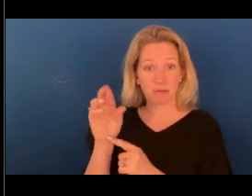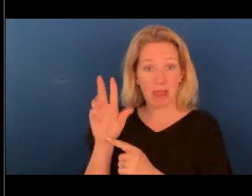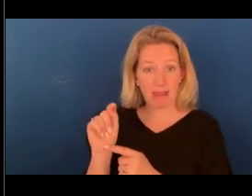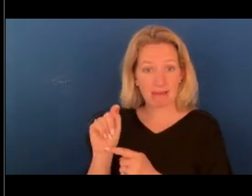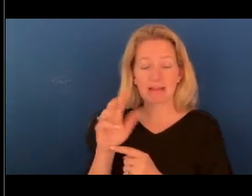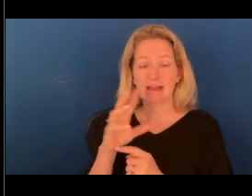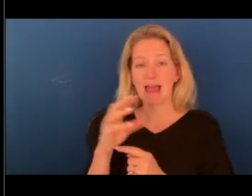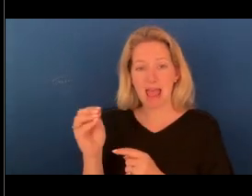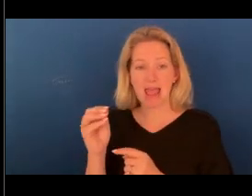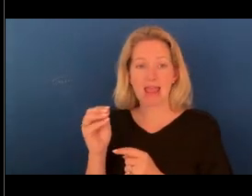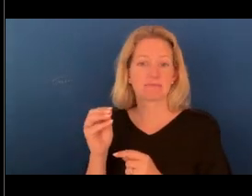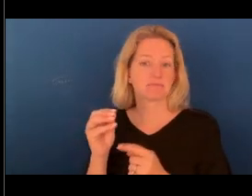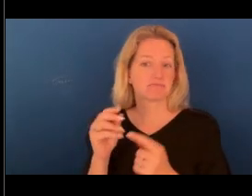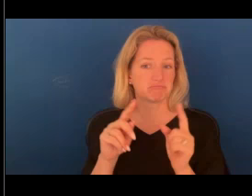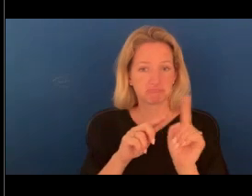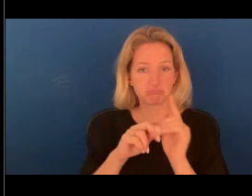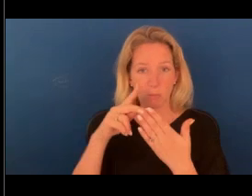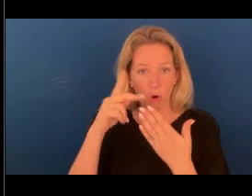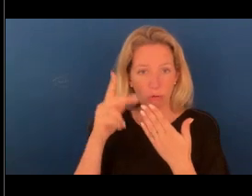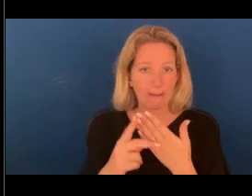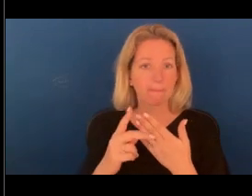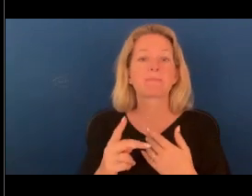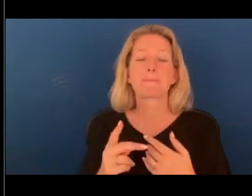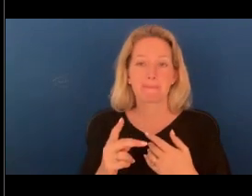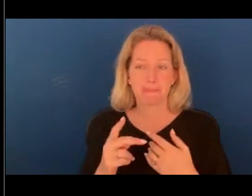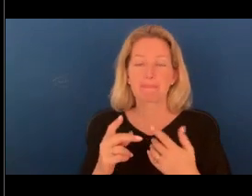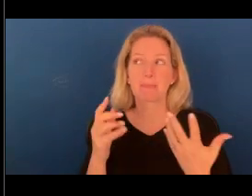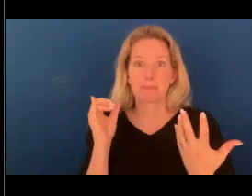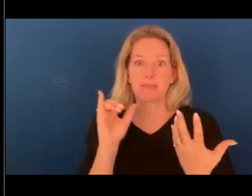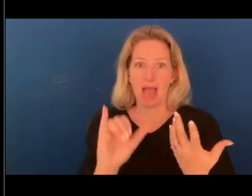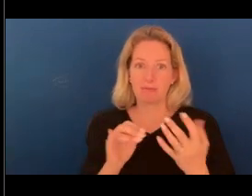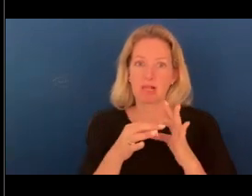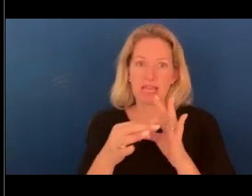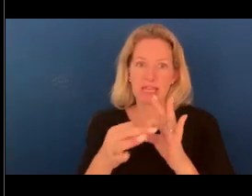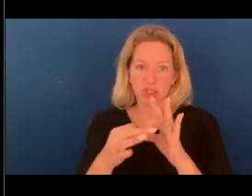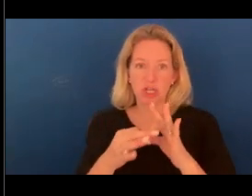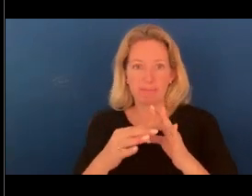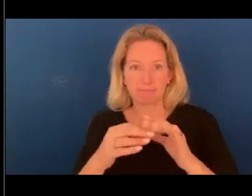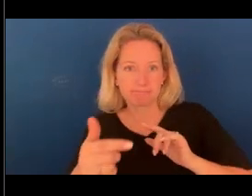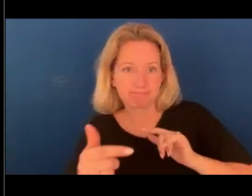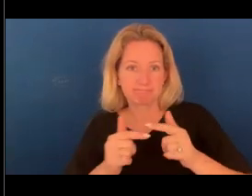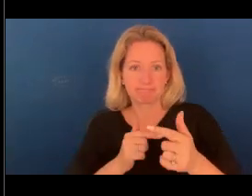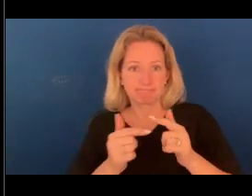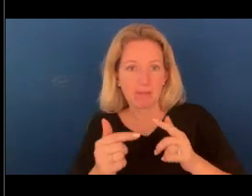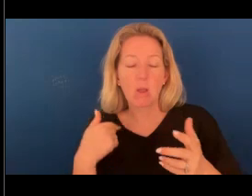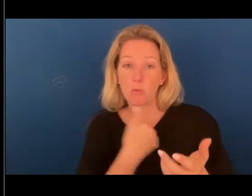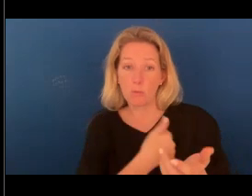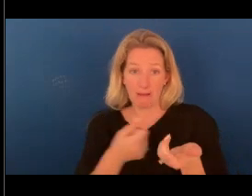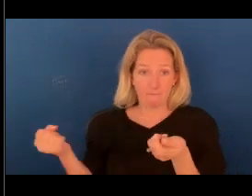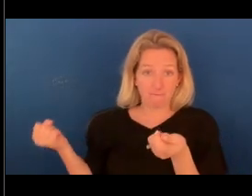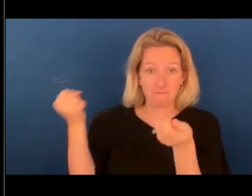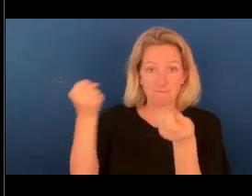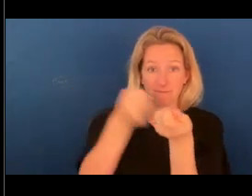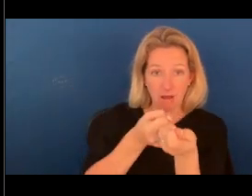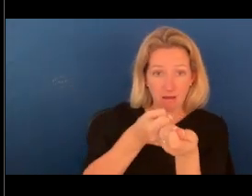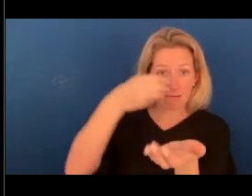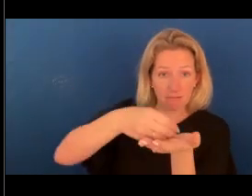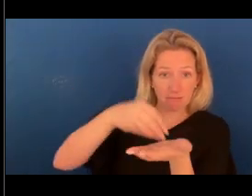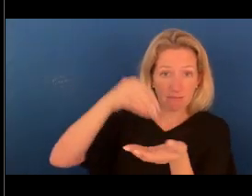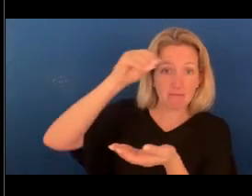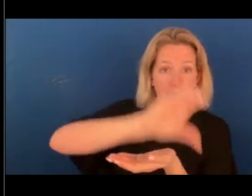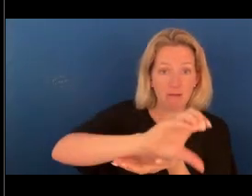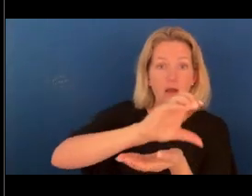Marine Debris Program, it's a dynamic relationship. We are a funder, we are also a partner. We may be